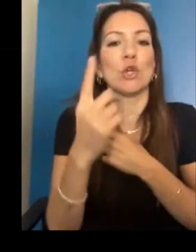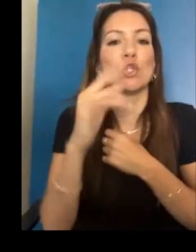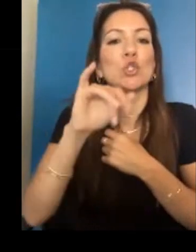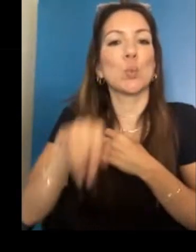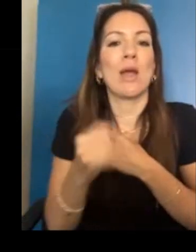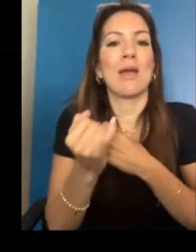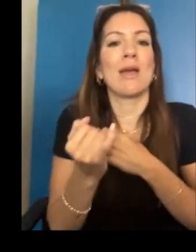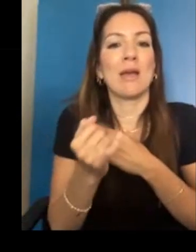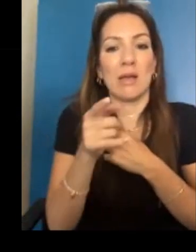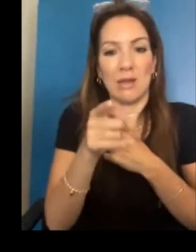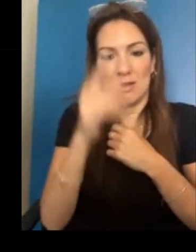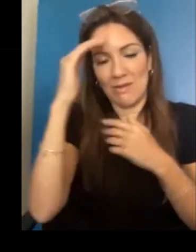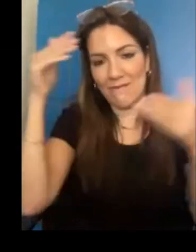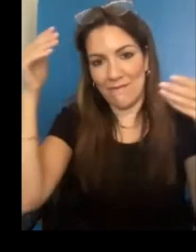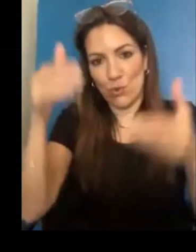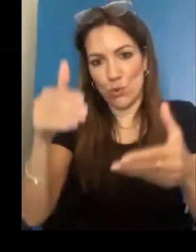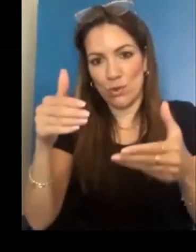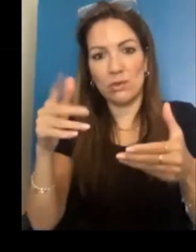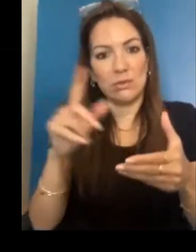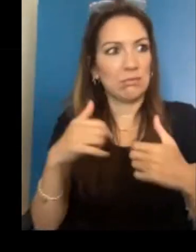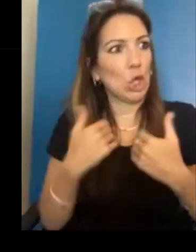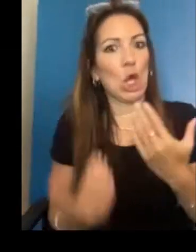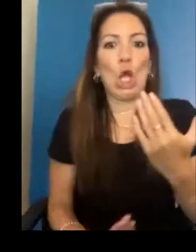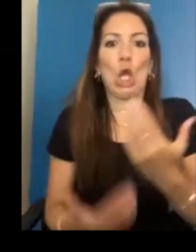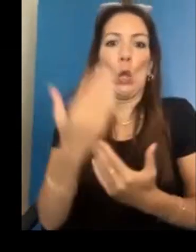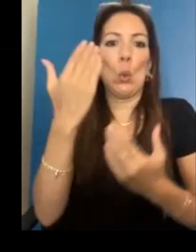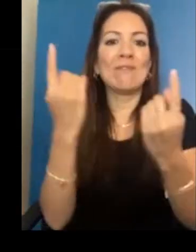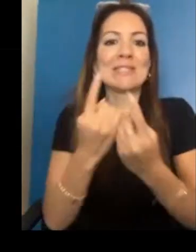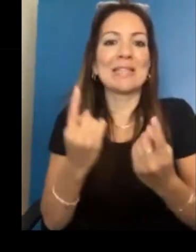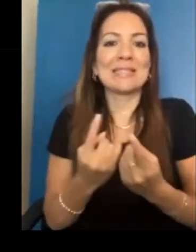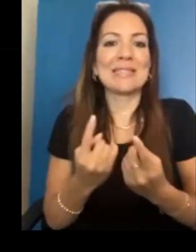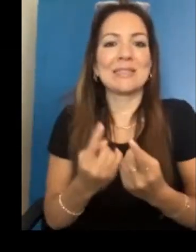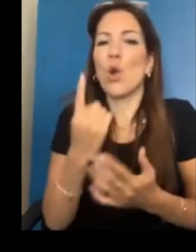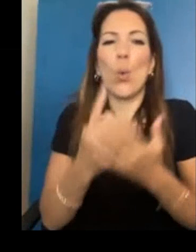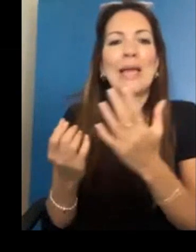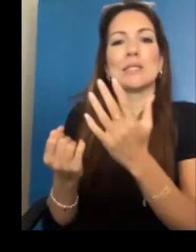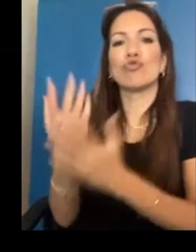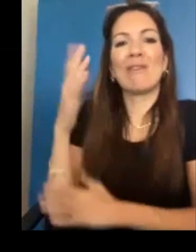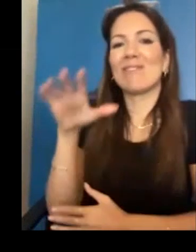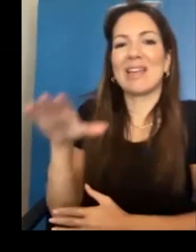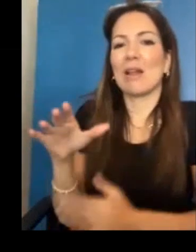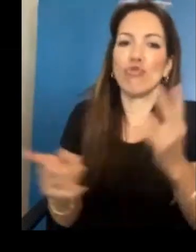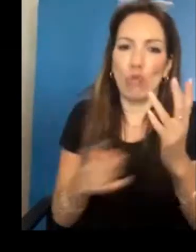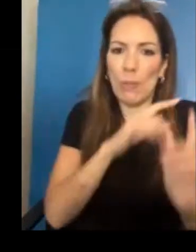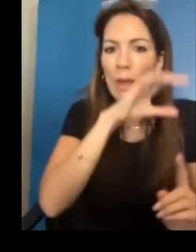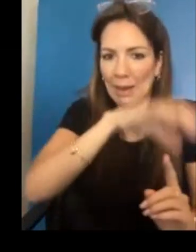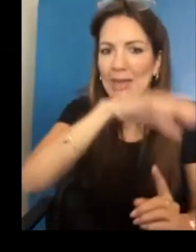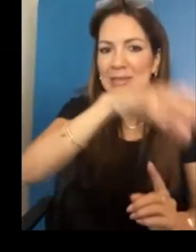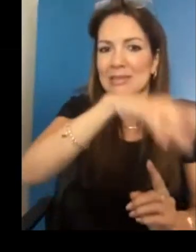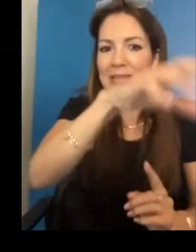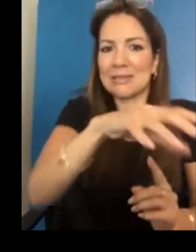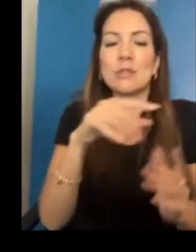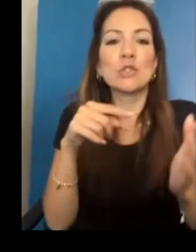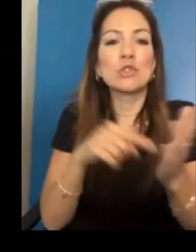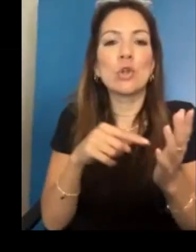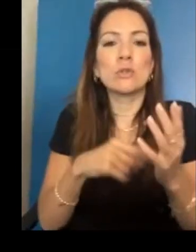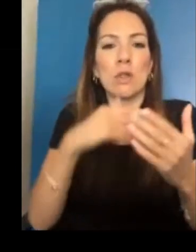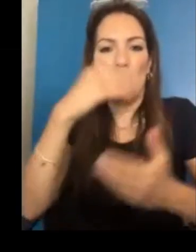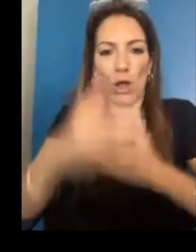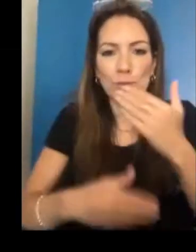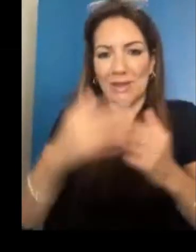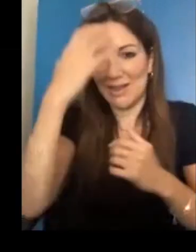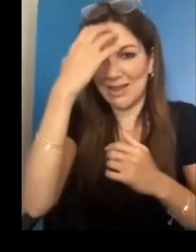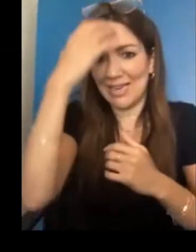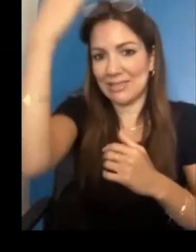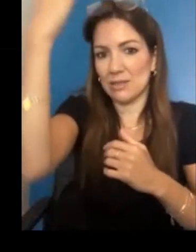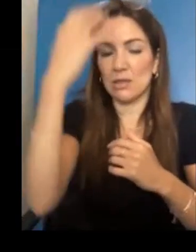on the development of our new facilities, not just at Springfield, but also in Tolworth Hospital in Kingston, Barnes Hospital